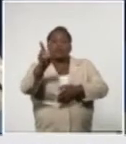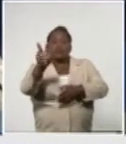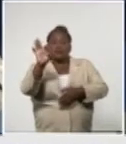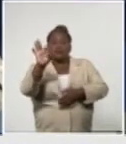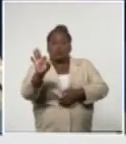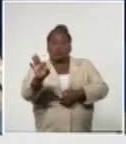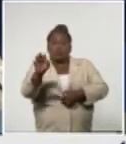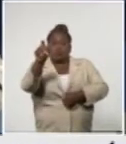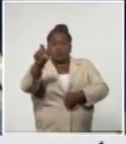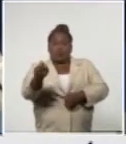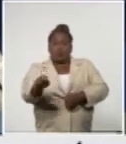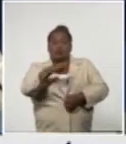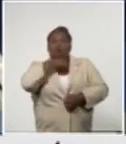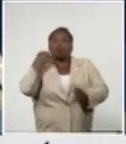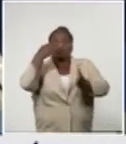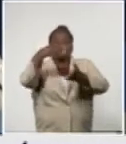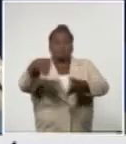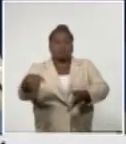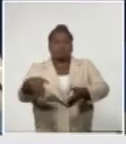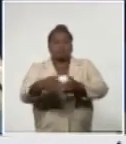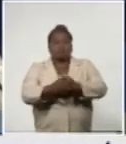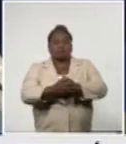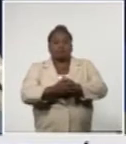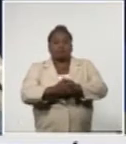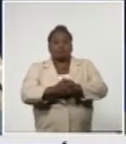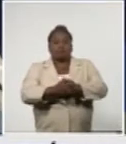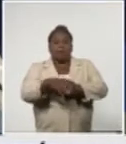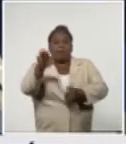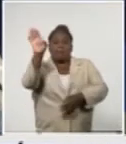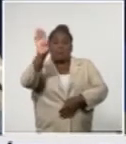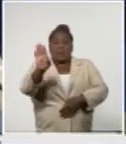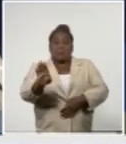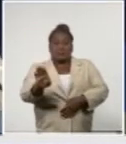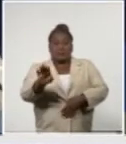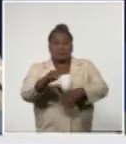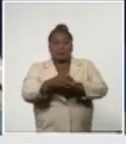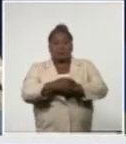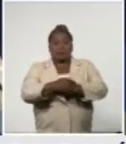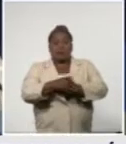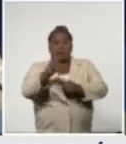121,228 deaths. Brazil follows with